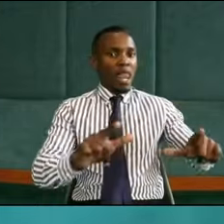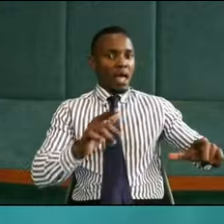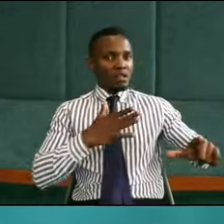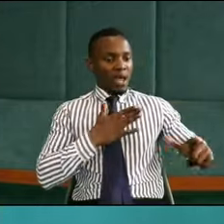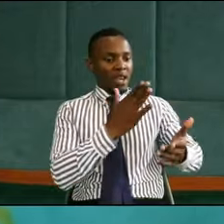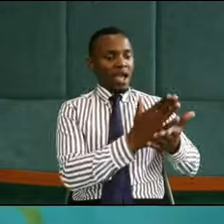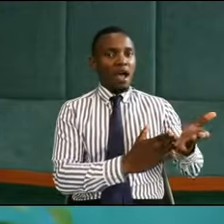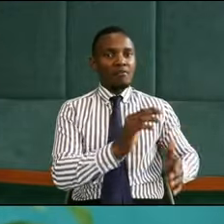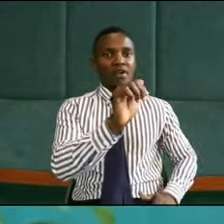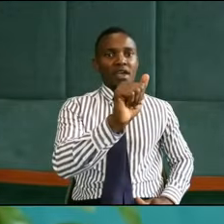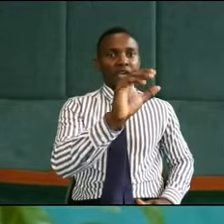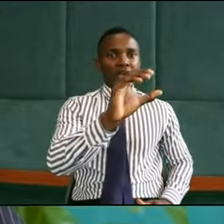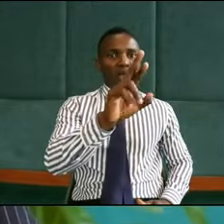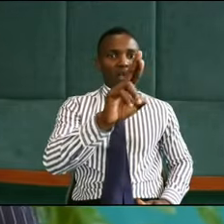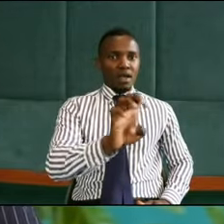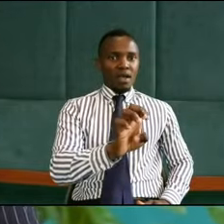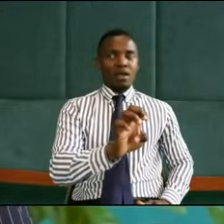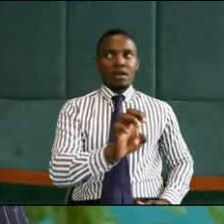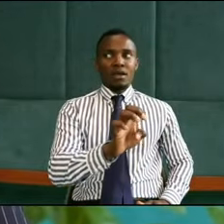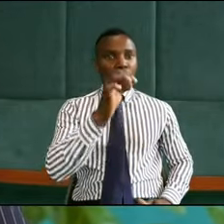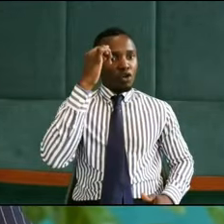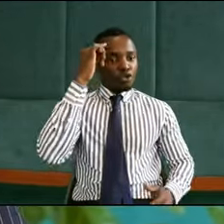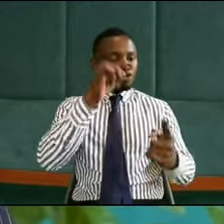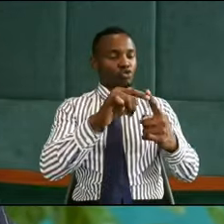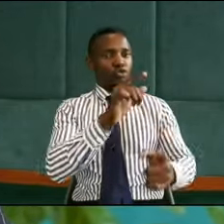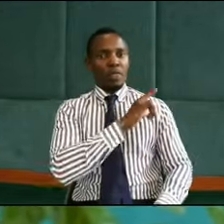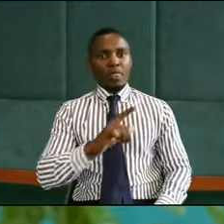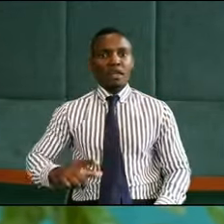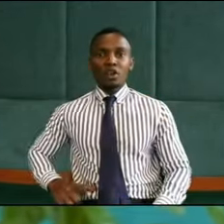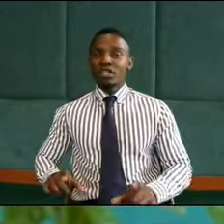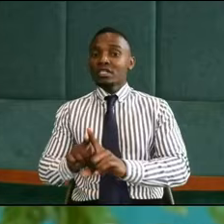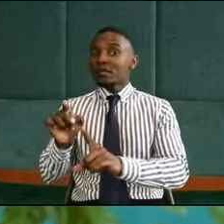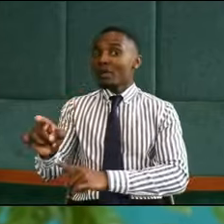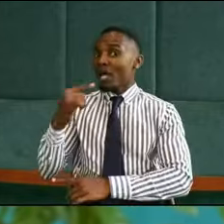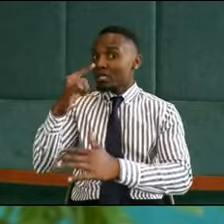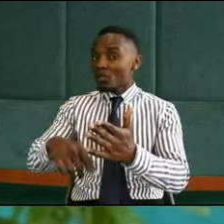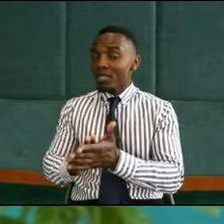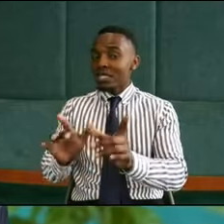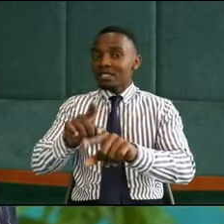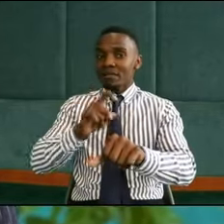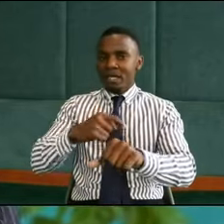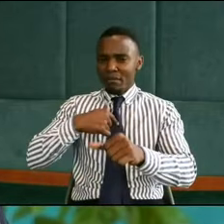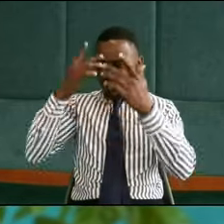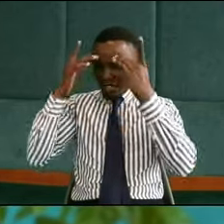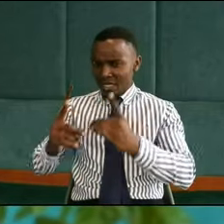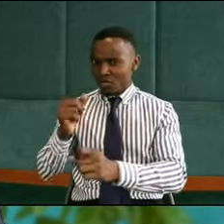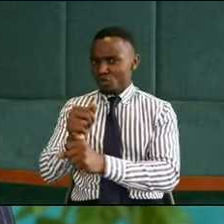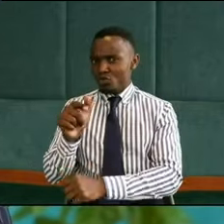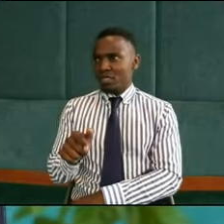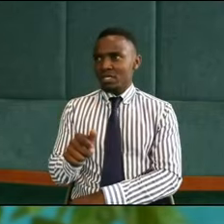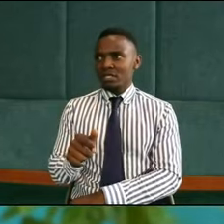in Karen. And she told me, even when I decided to do this, a sister of